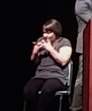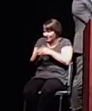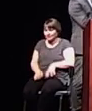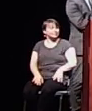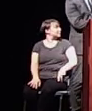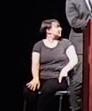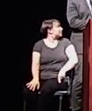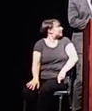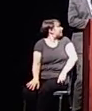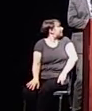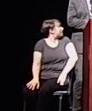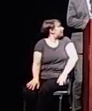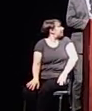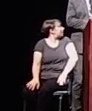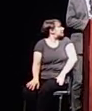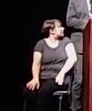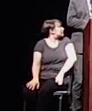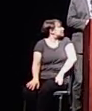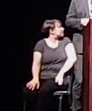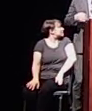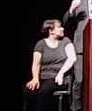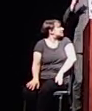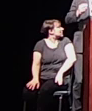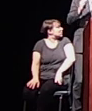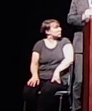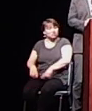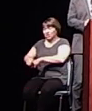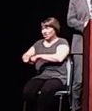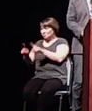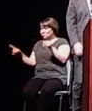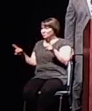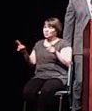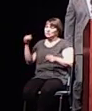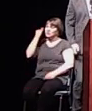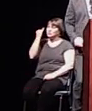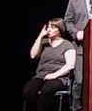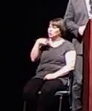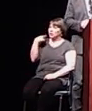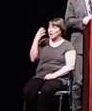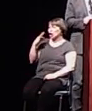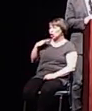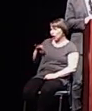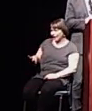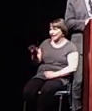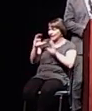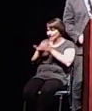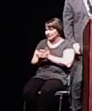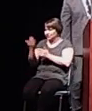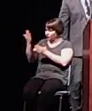But here's what our FTES looks like if you just look at credit face-to-face classes over the last 10